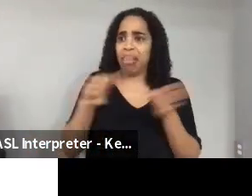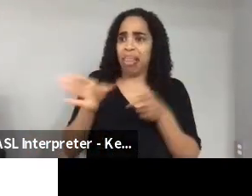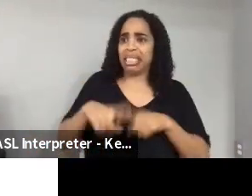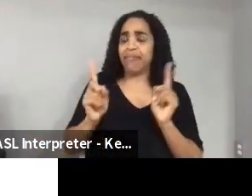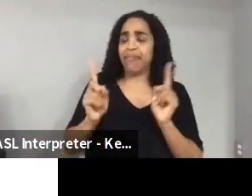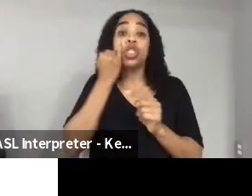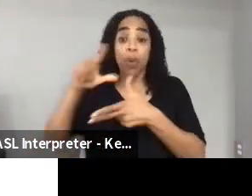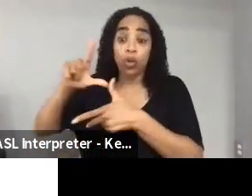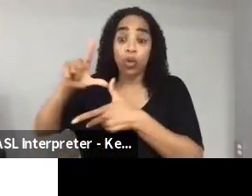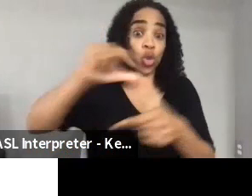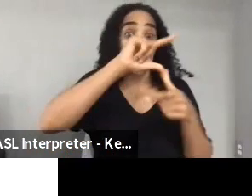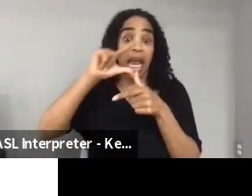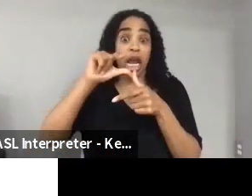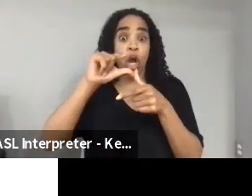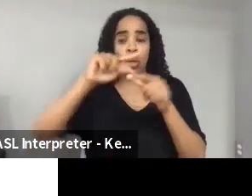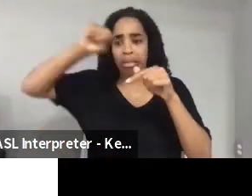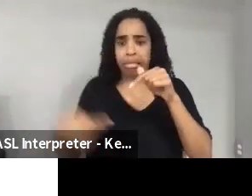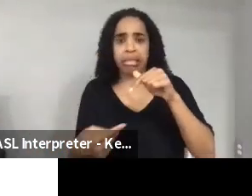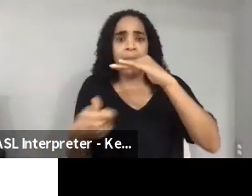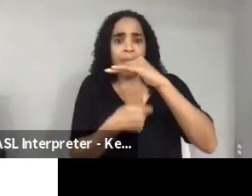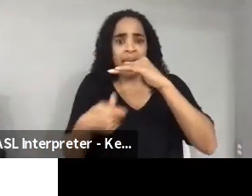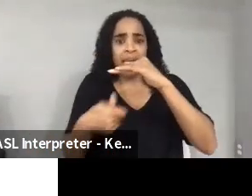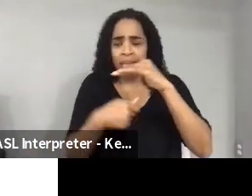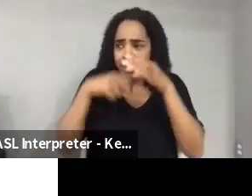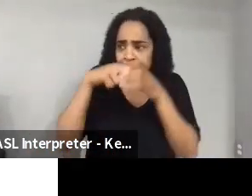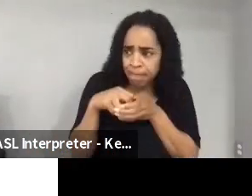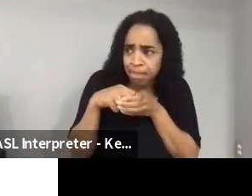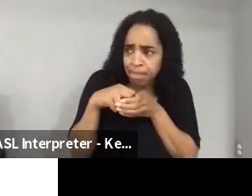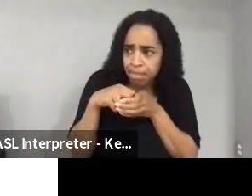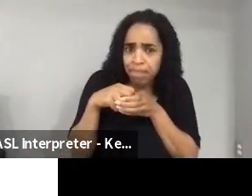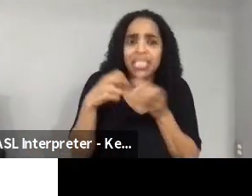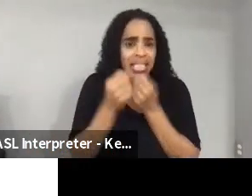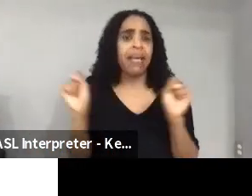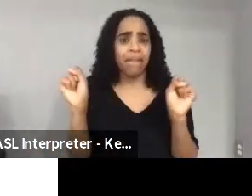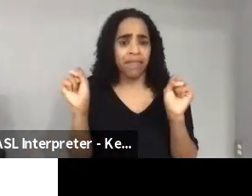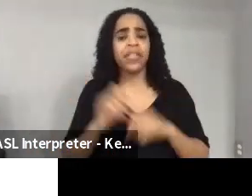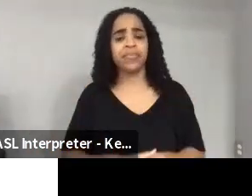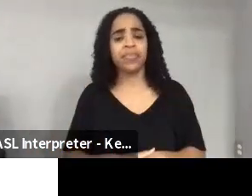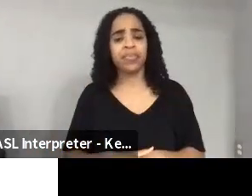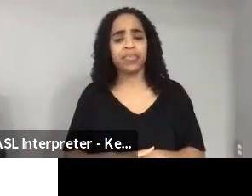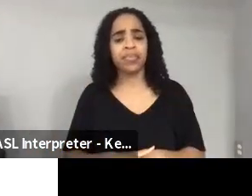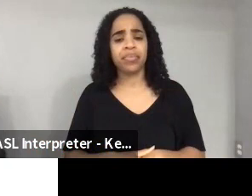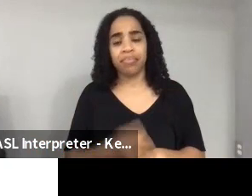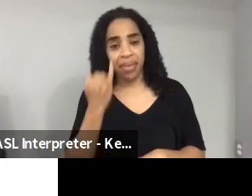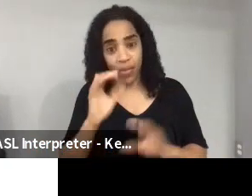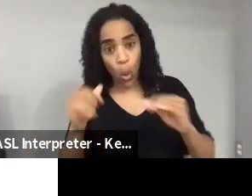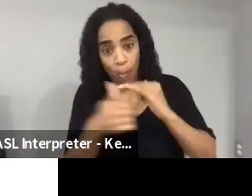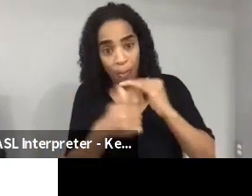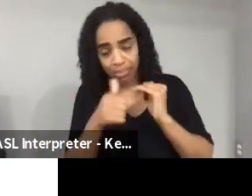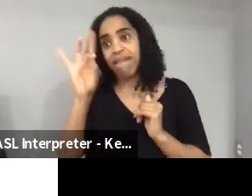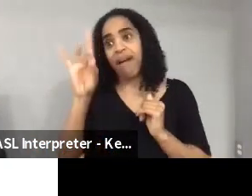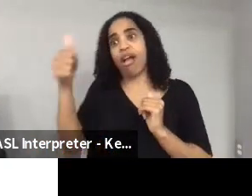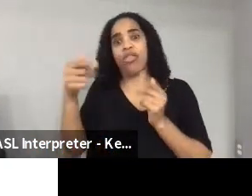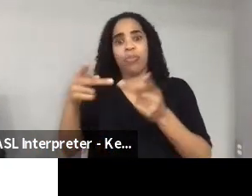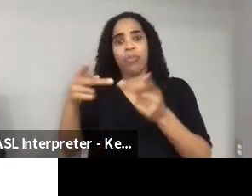stay at my house. I'm going to get down to the basement or wherever there's a safe location if you don't have a basement.